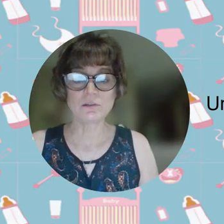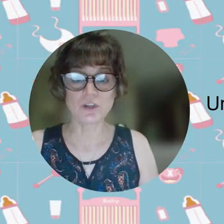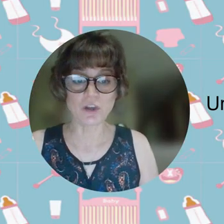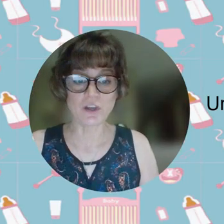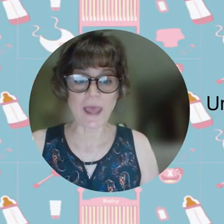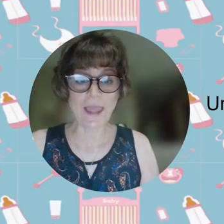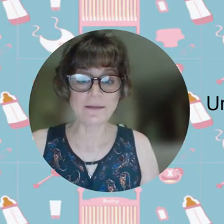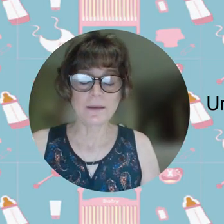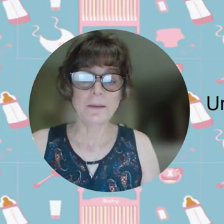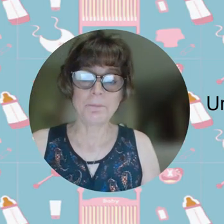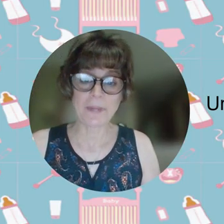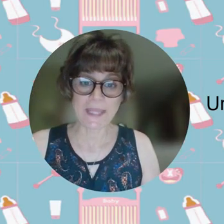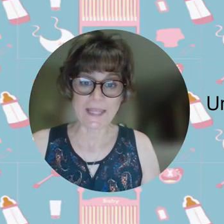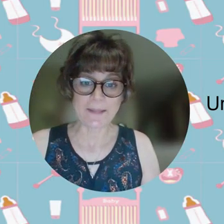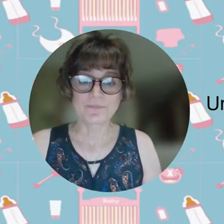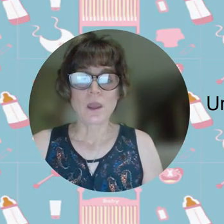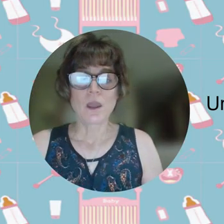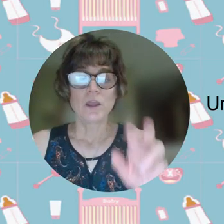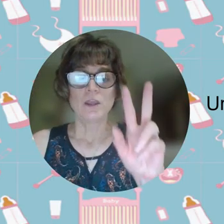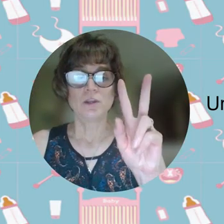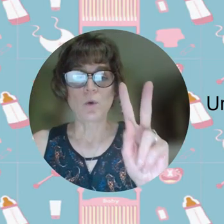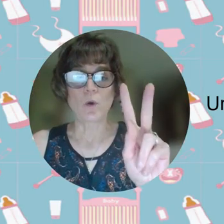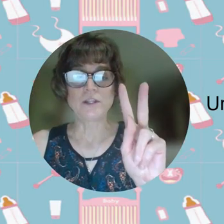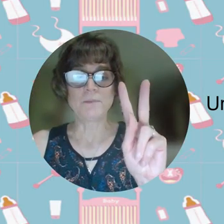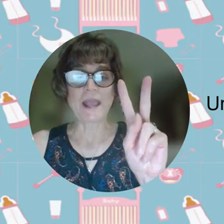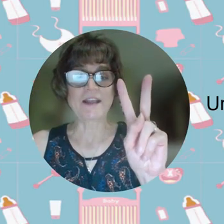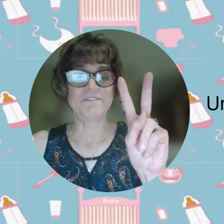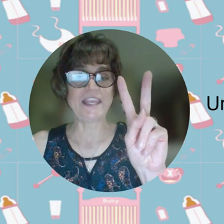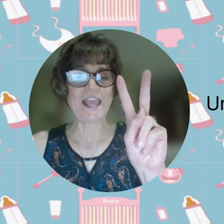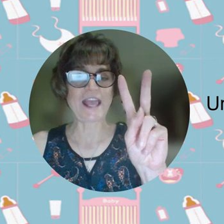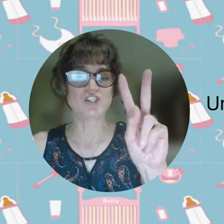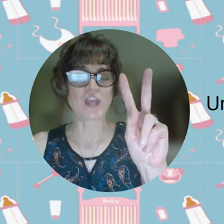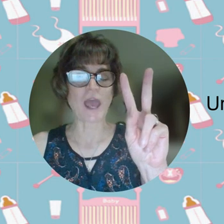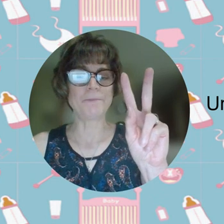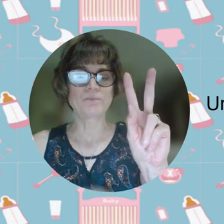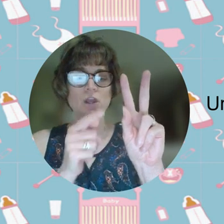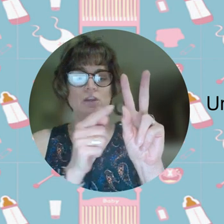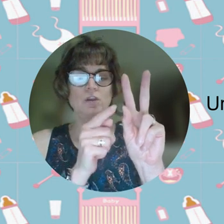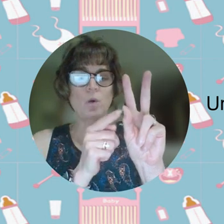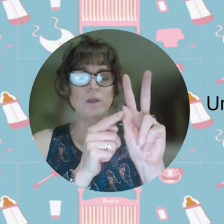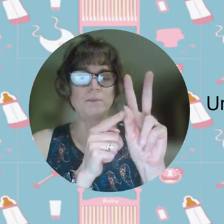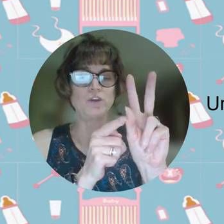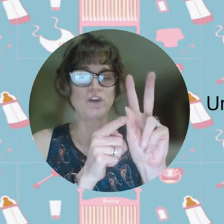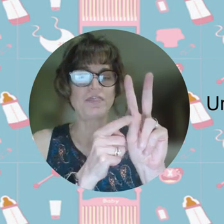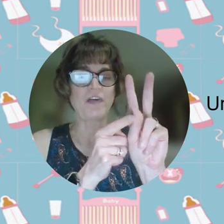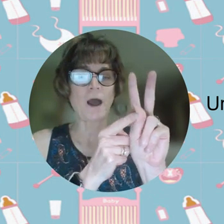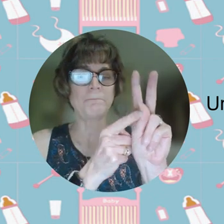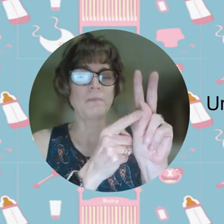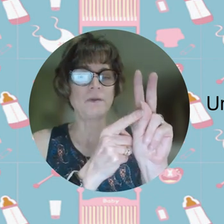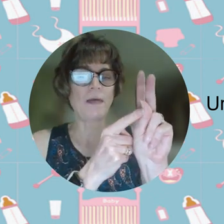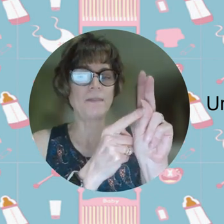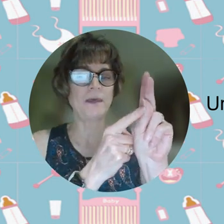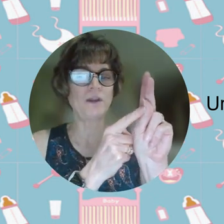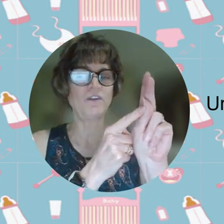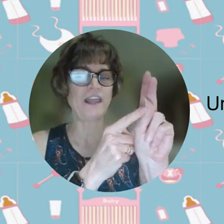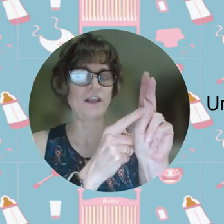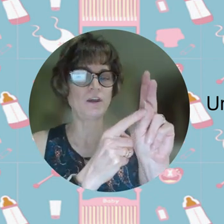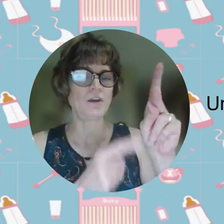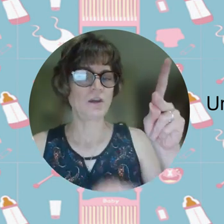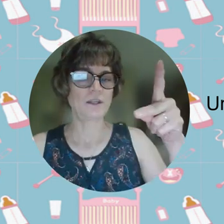Urination. Urinate. Pee. You're going to make a V hand shape. You're going to put your thumb on the